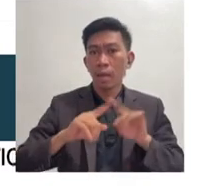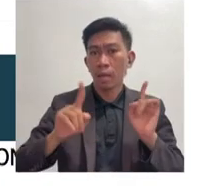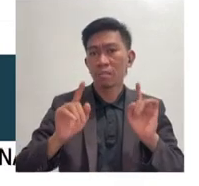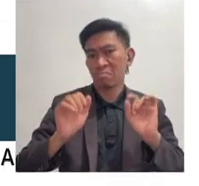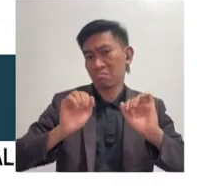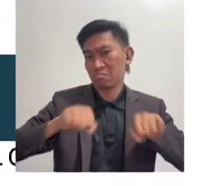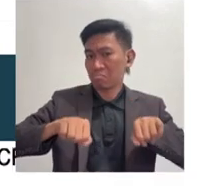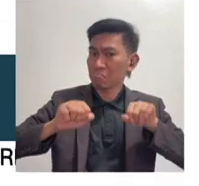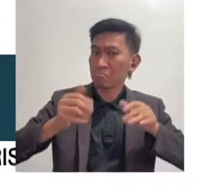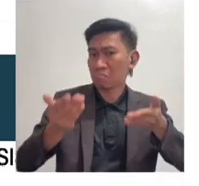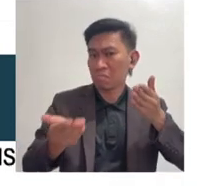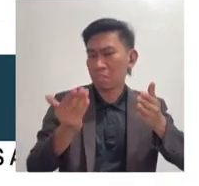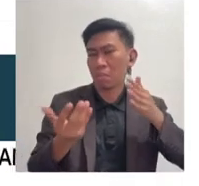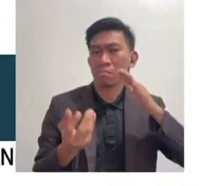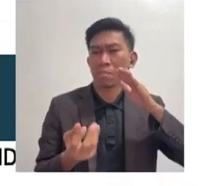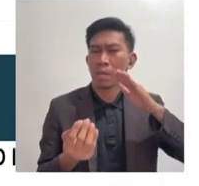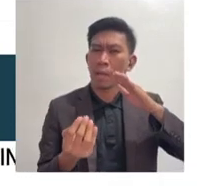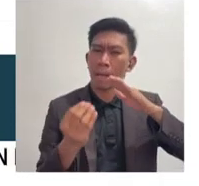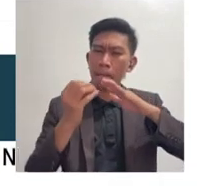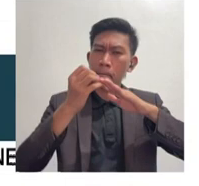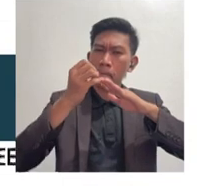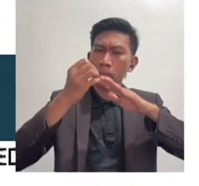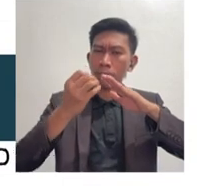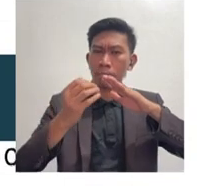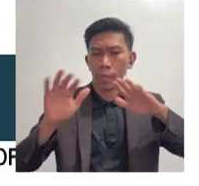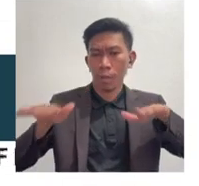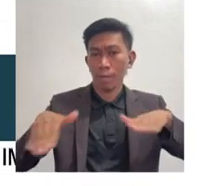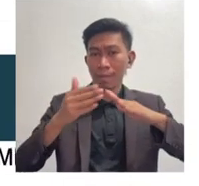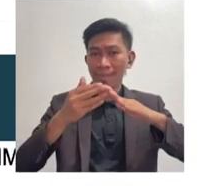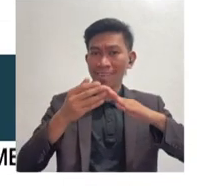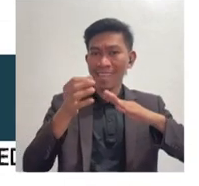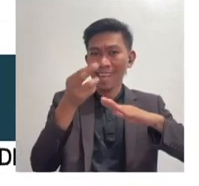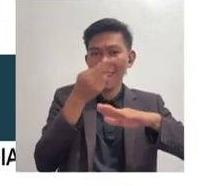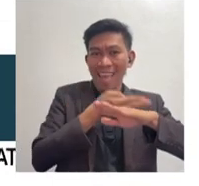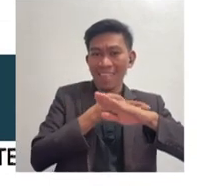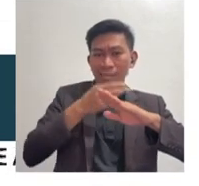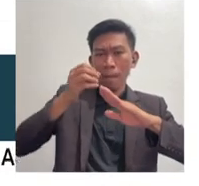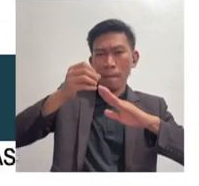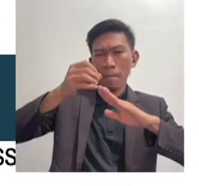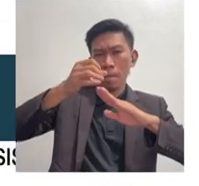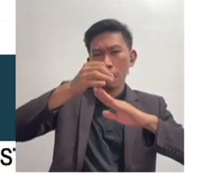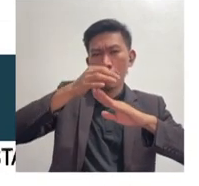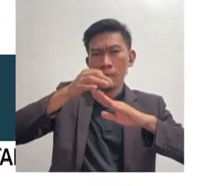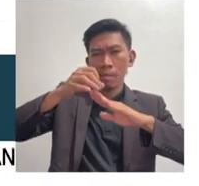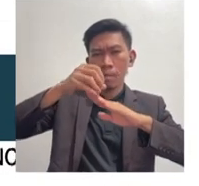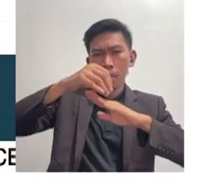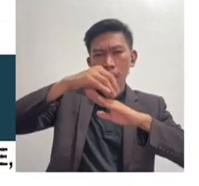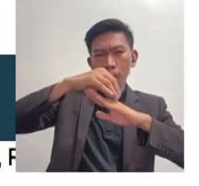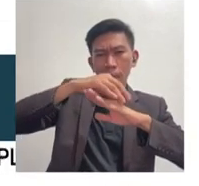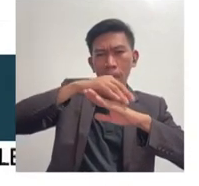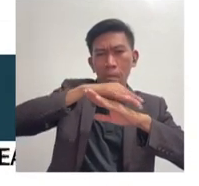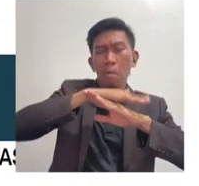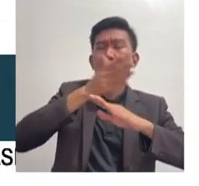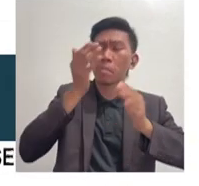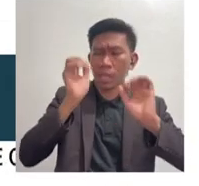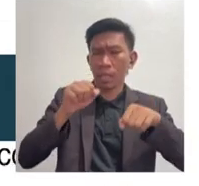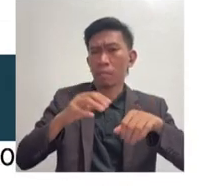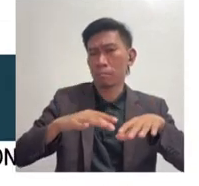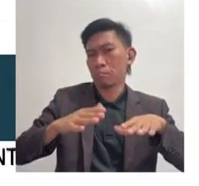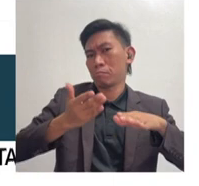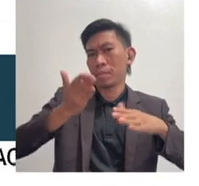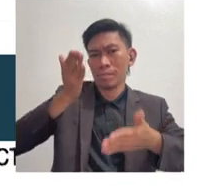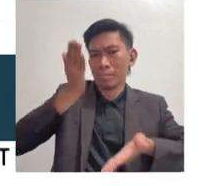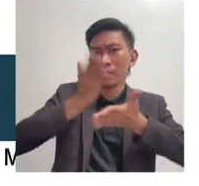might cease. You know? So there are two scenarios: the 2018 scenario, in which